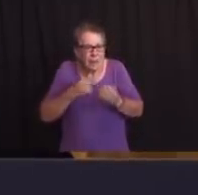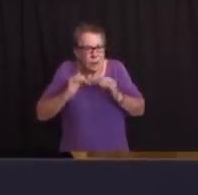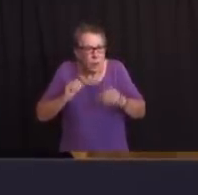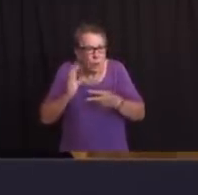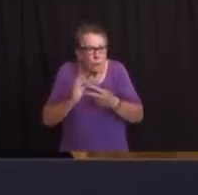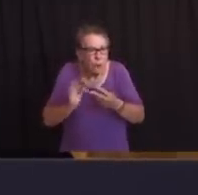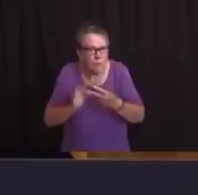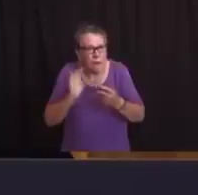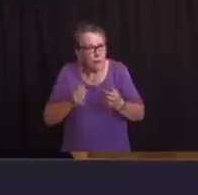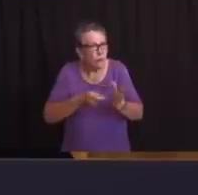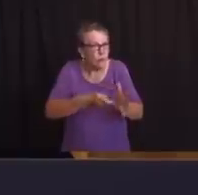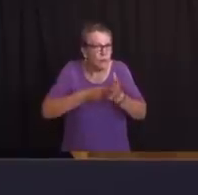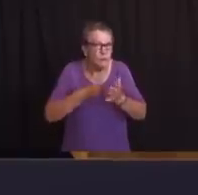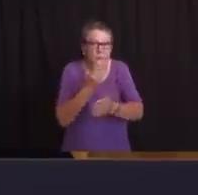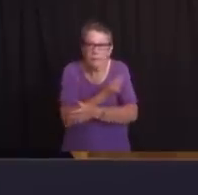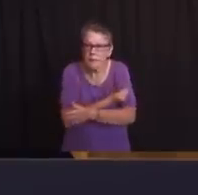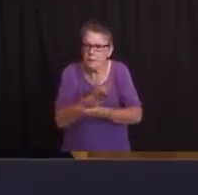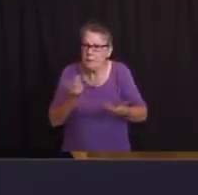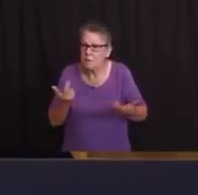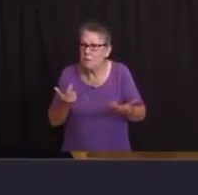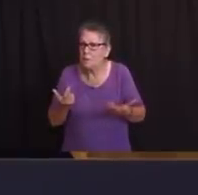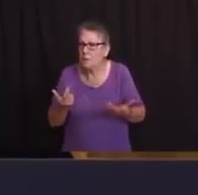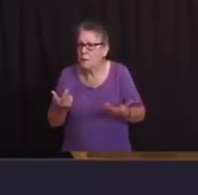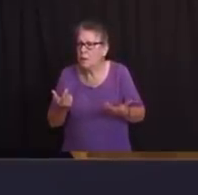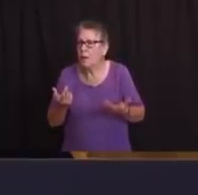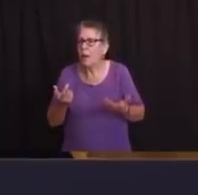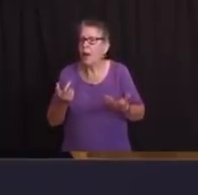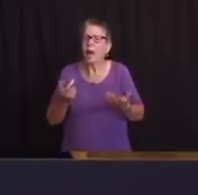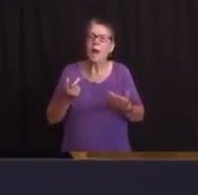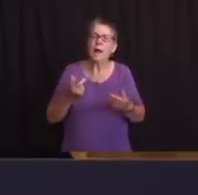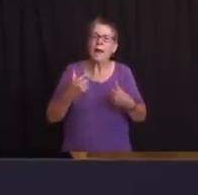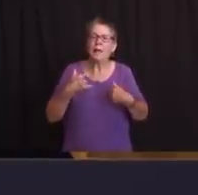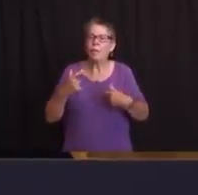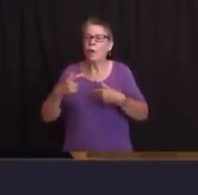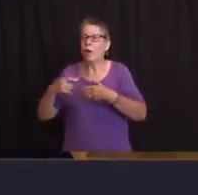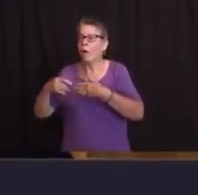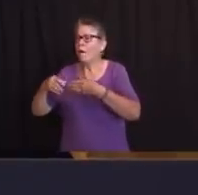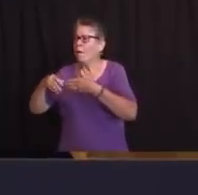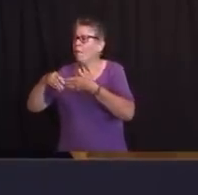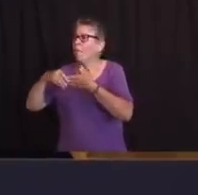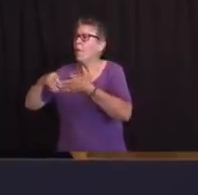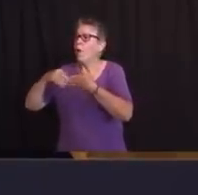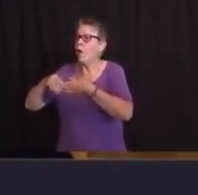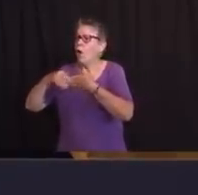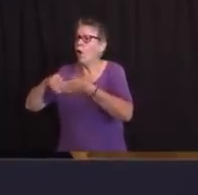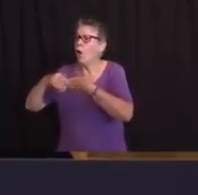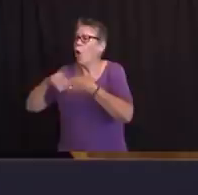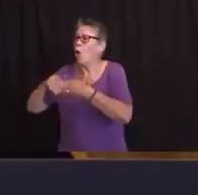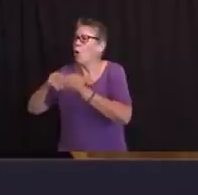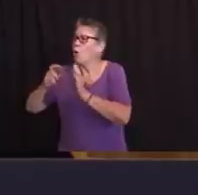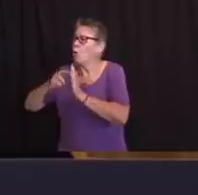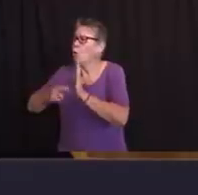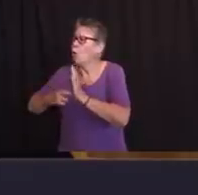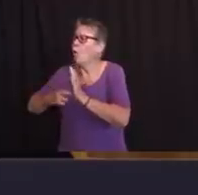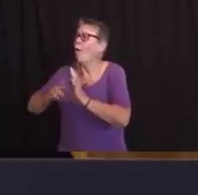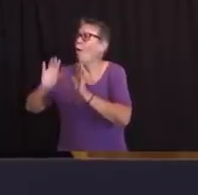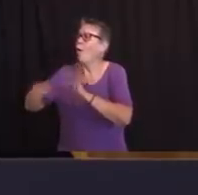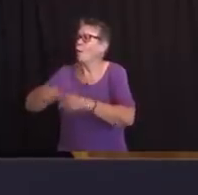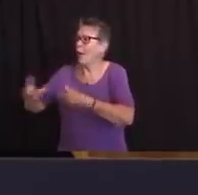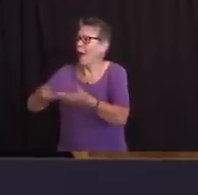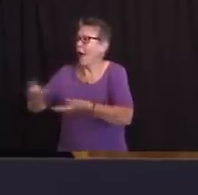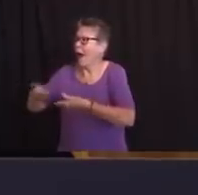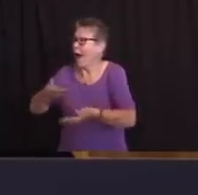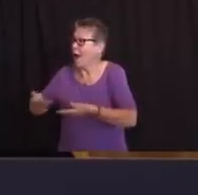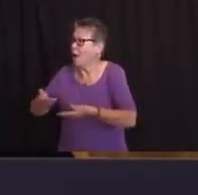people alive. It's a tough reality. I think the worker shortages have been far more acute. I'll get to your last question in